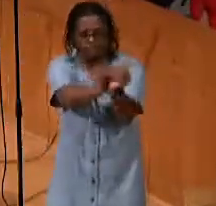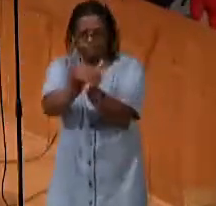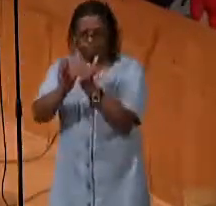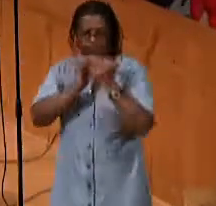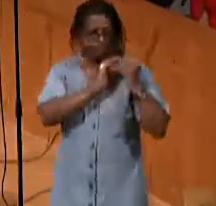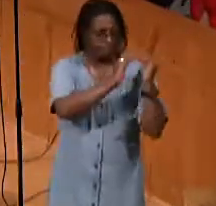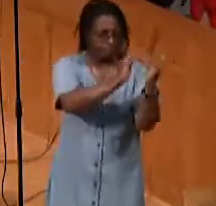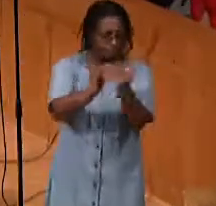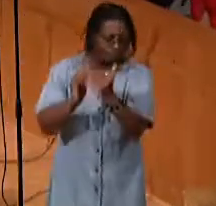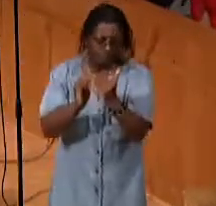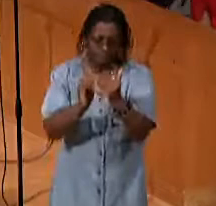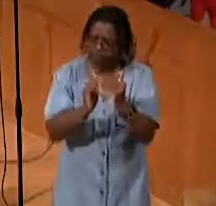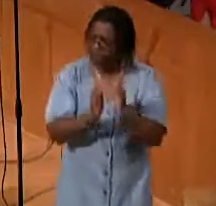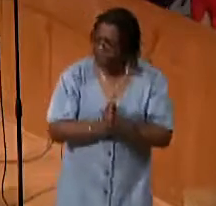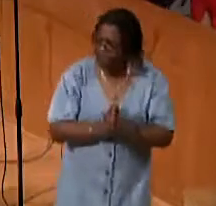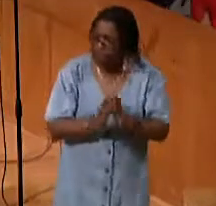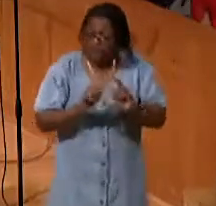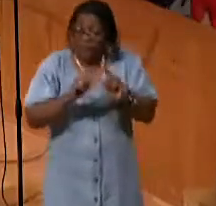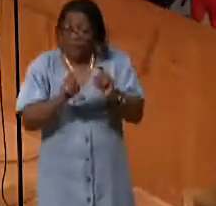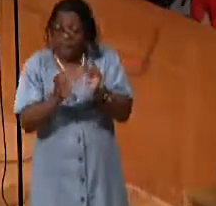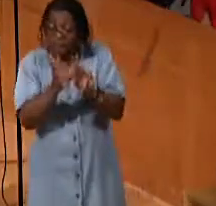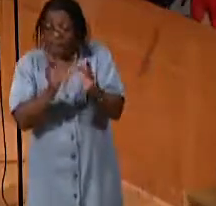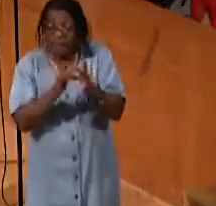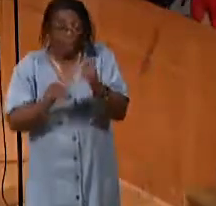The Bible says he brought down